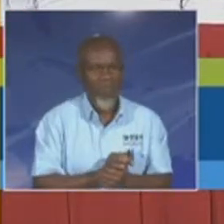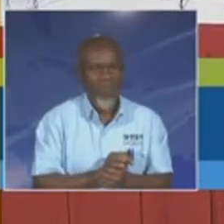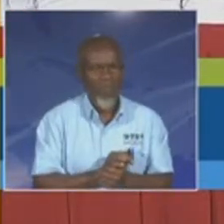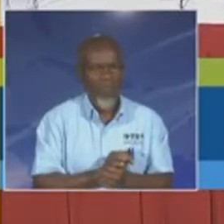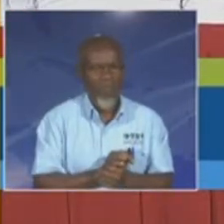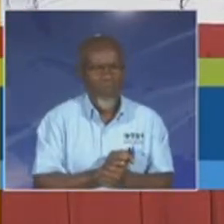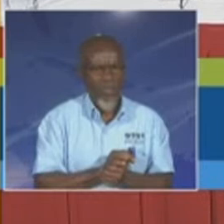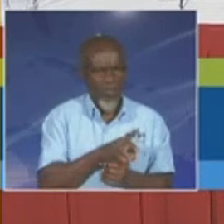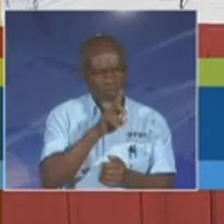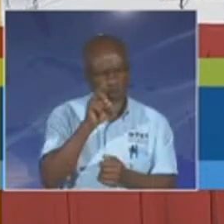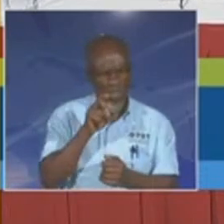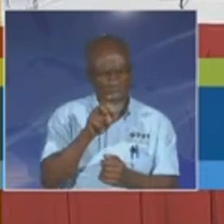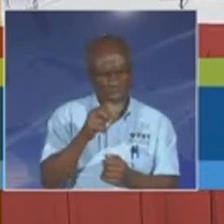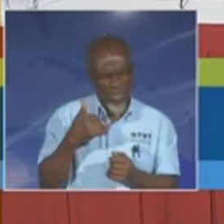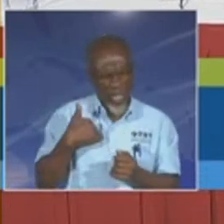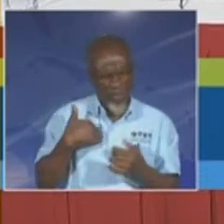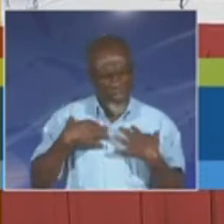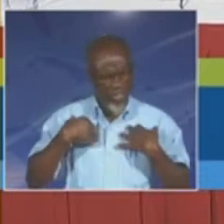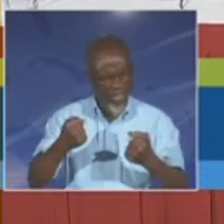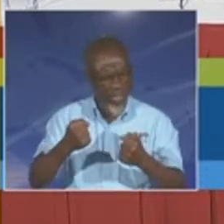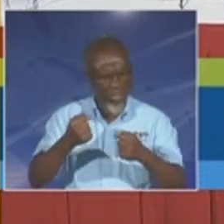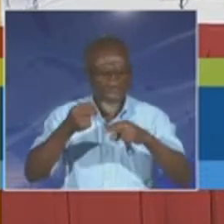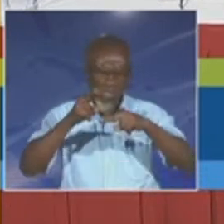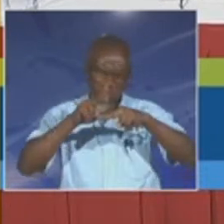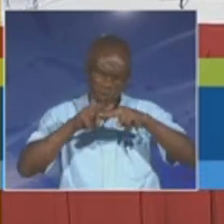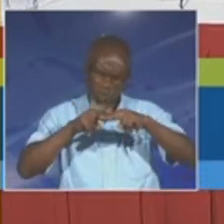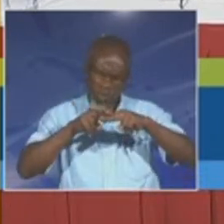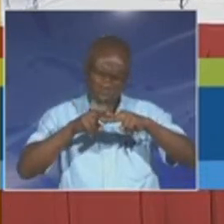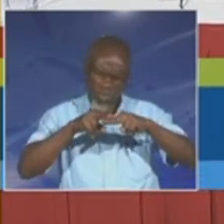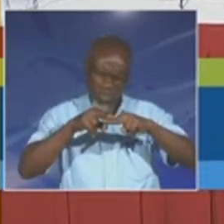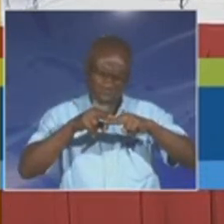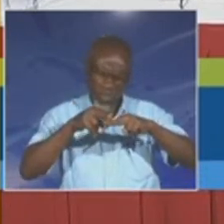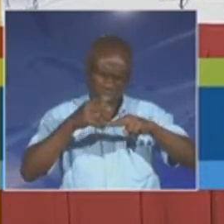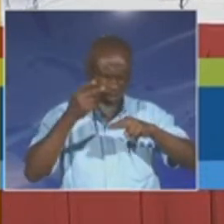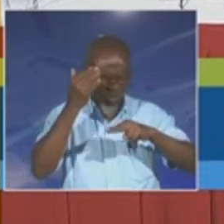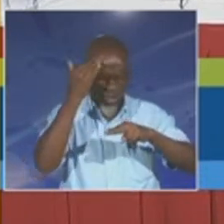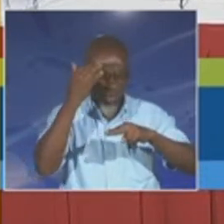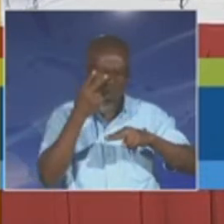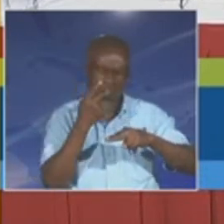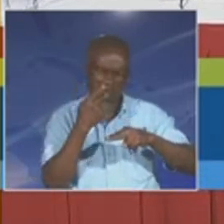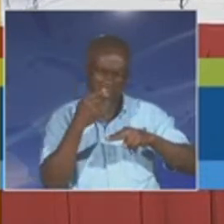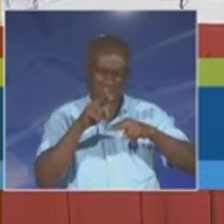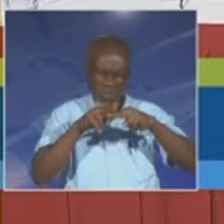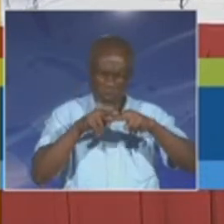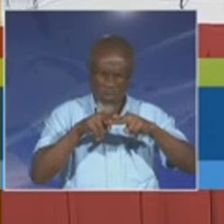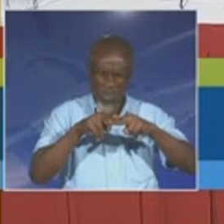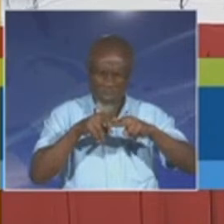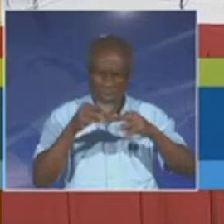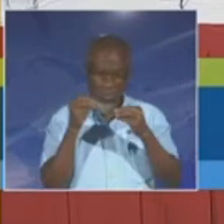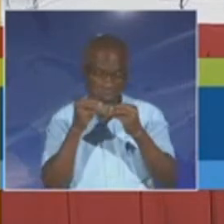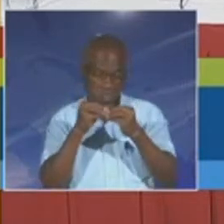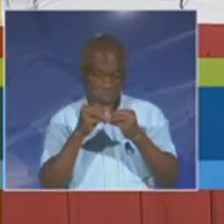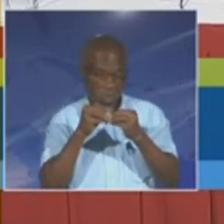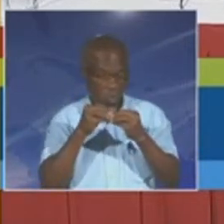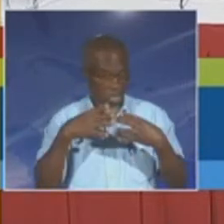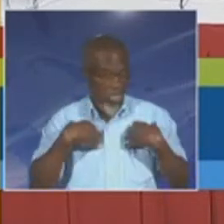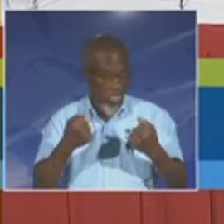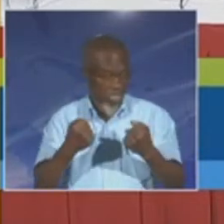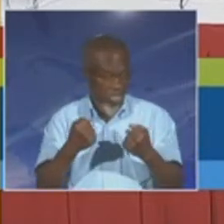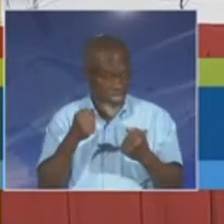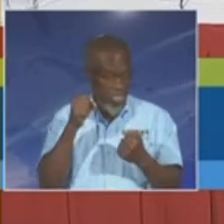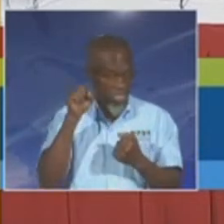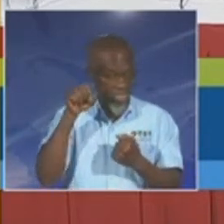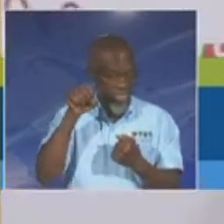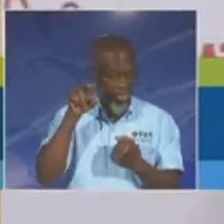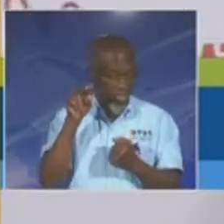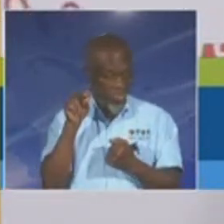Is there healthy salt? I know that there's this pink salt. Is that healthier than the average salt, and would you recommend that salt to be used? So that's